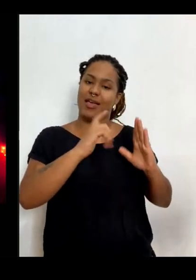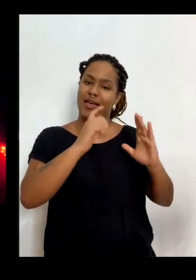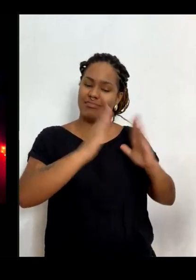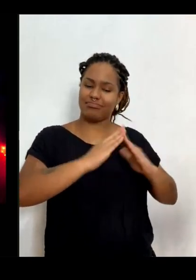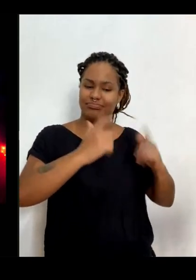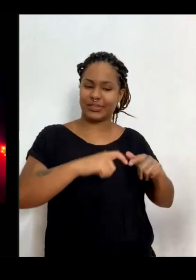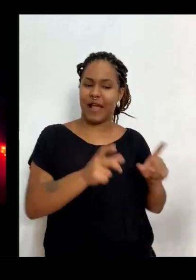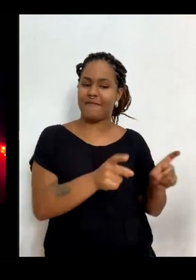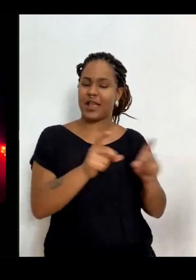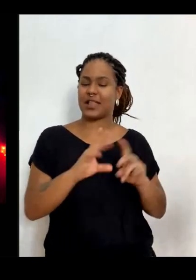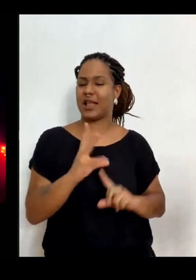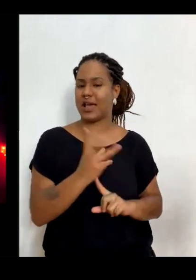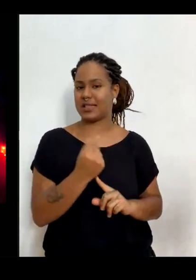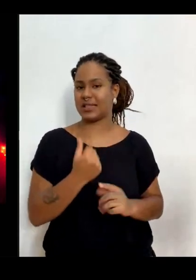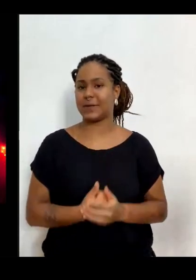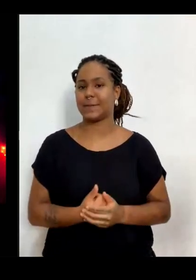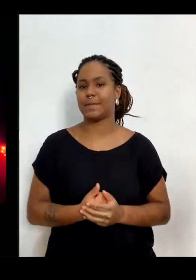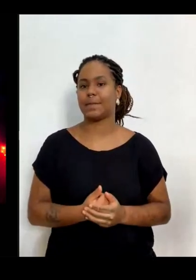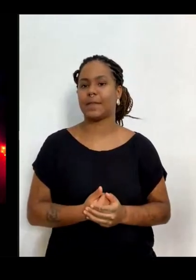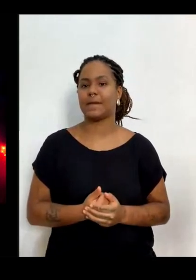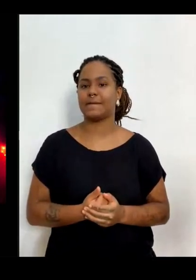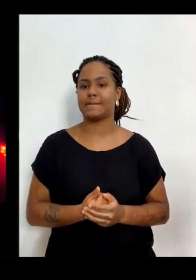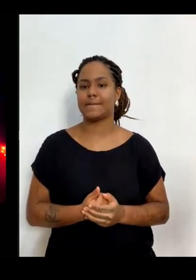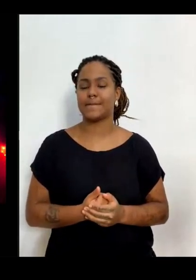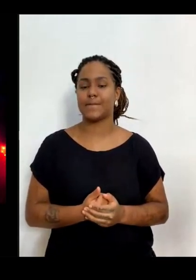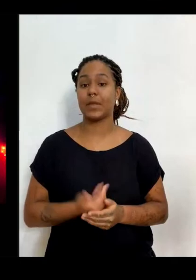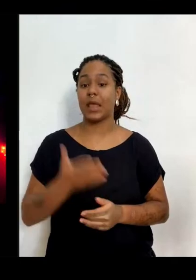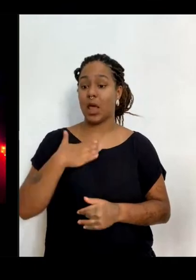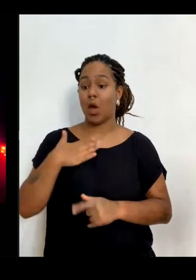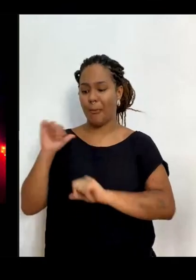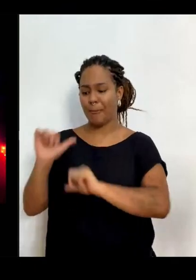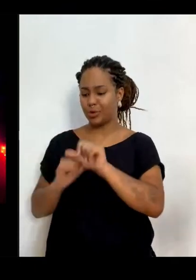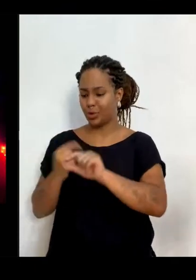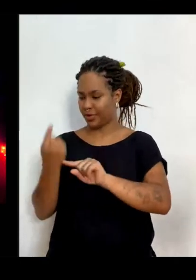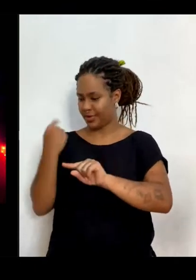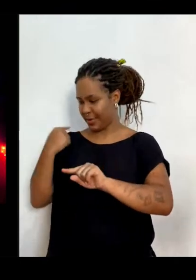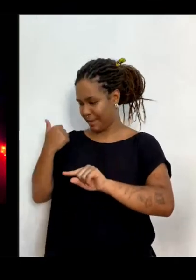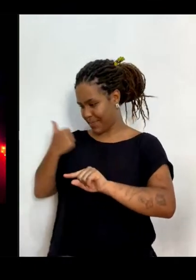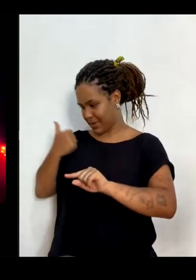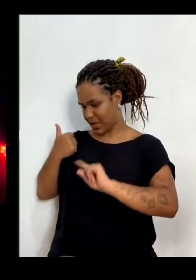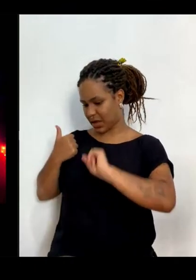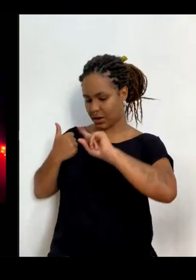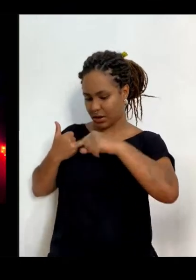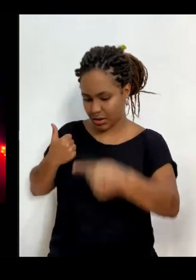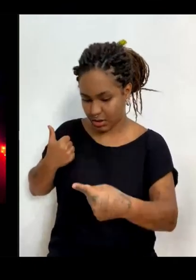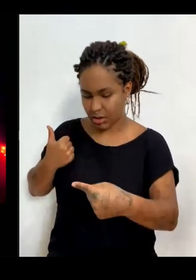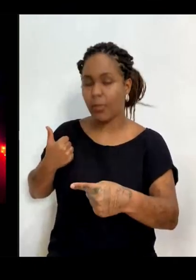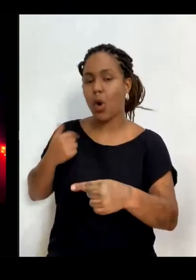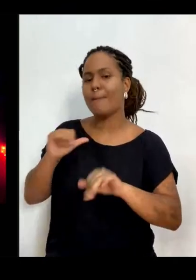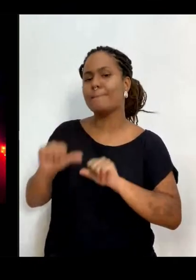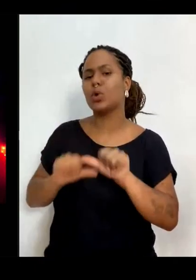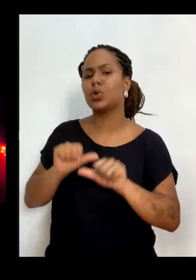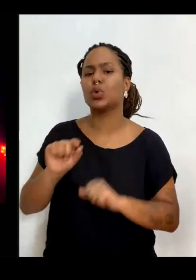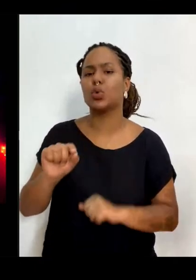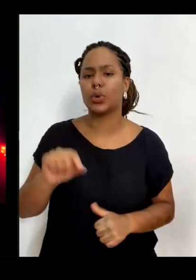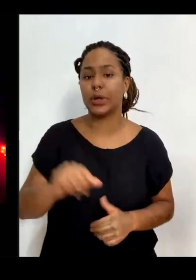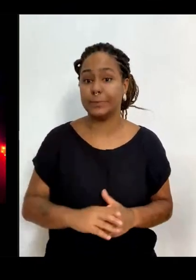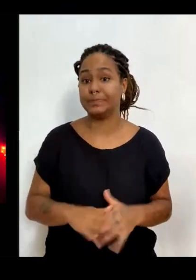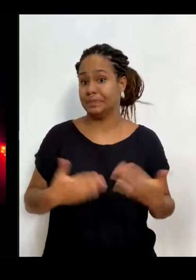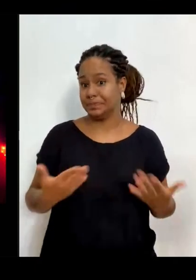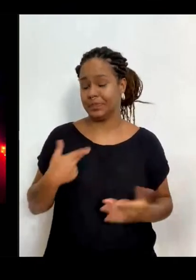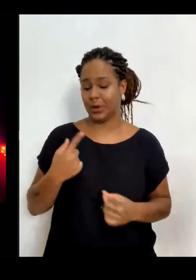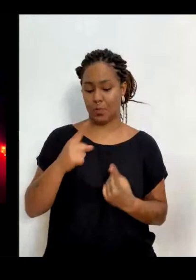of context well first of all it in 2012 Philip Kaiser did an